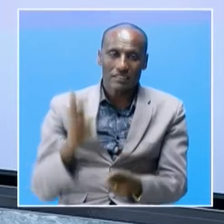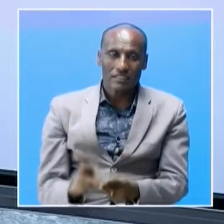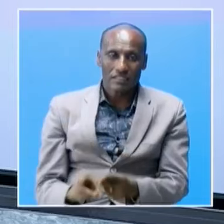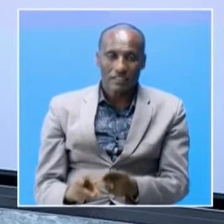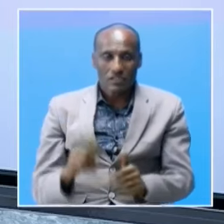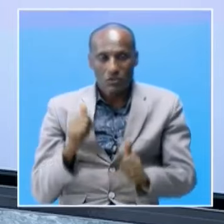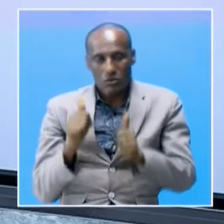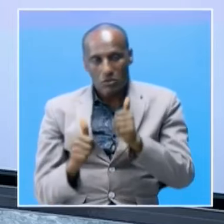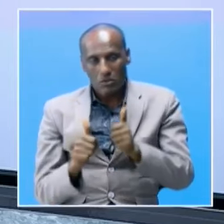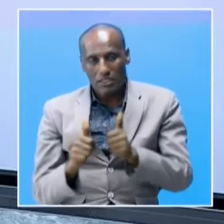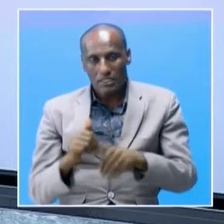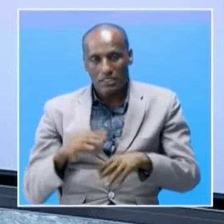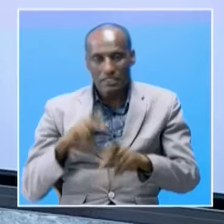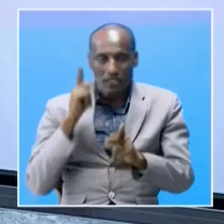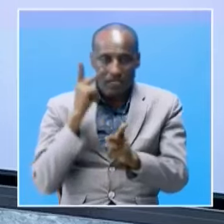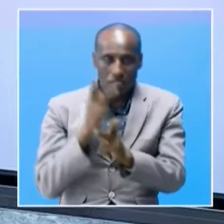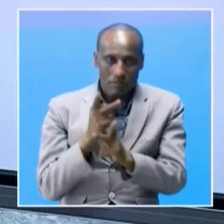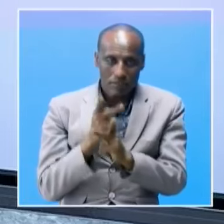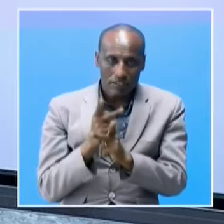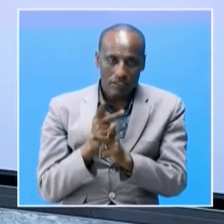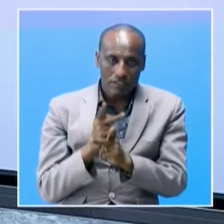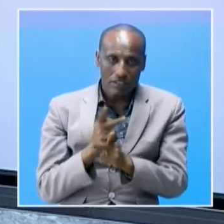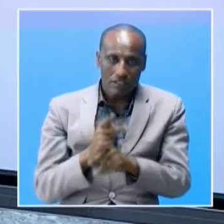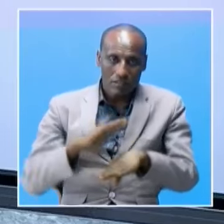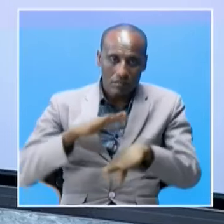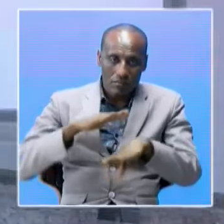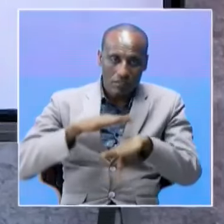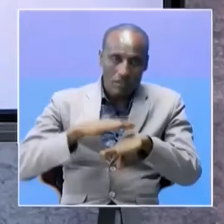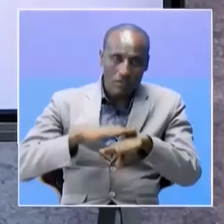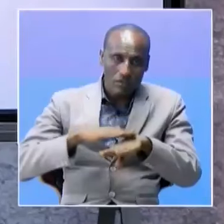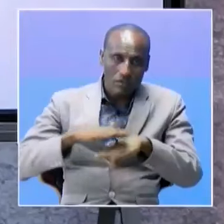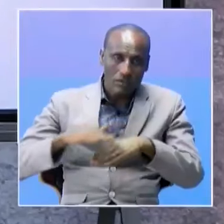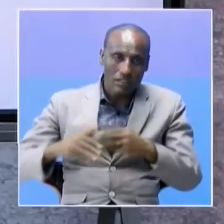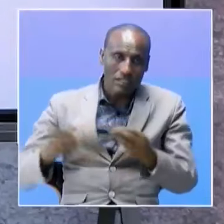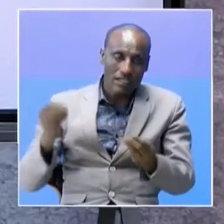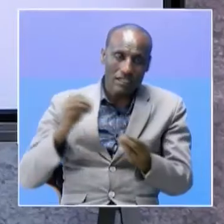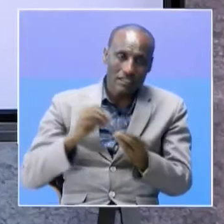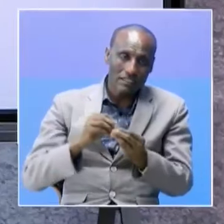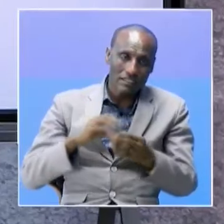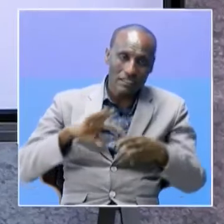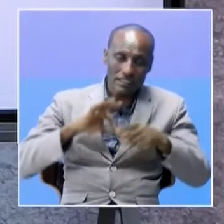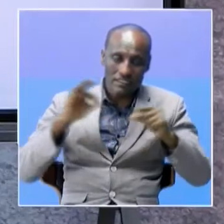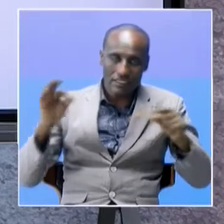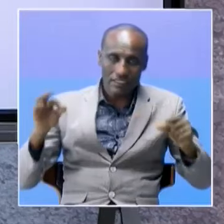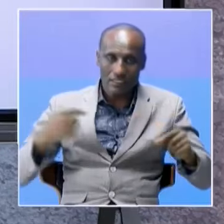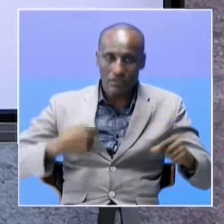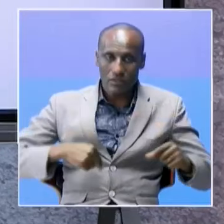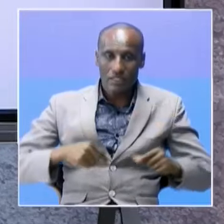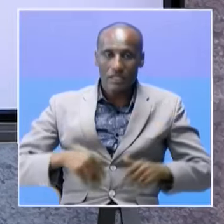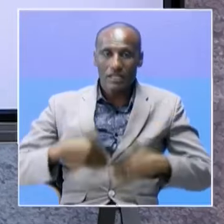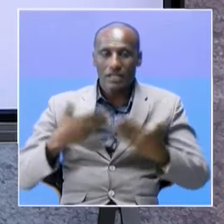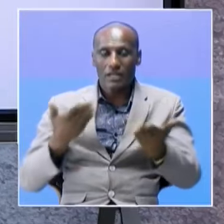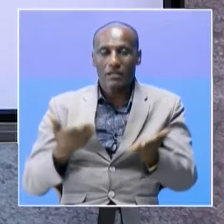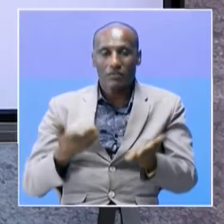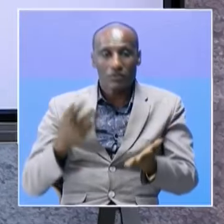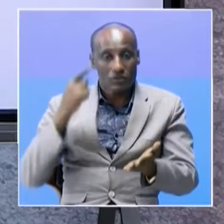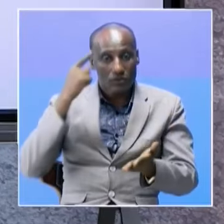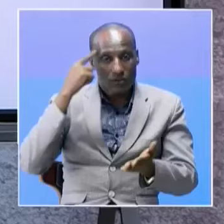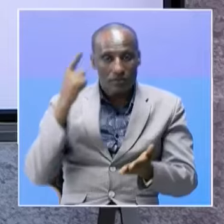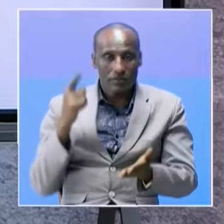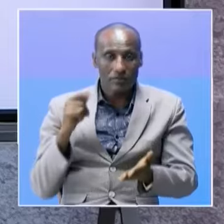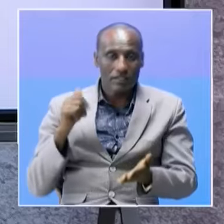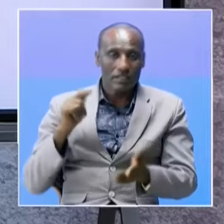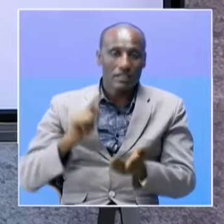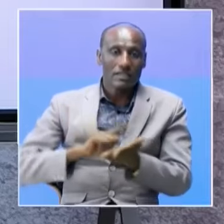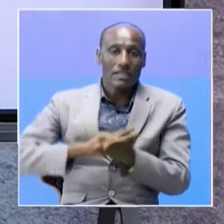one is an expectation based on the additional sentence that I gave you, which can help you to remember. Next week,